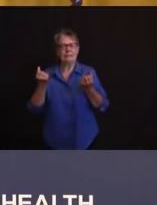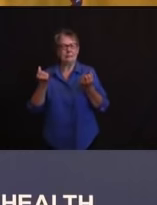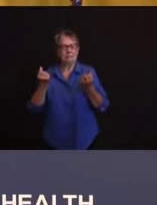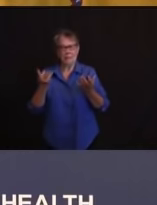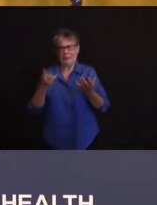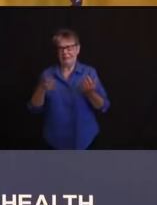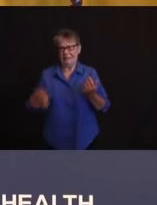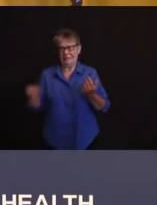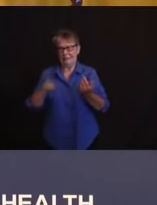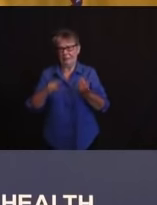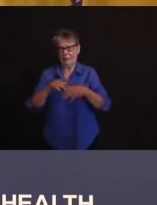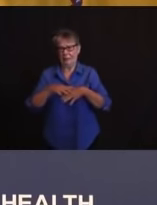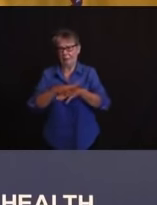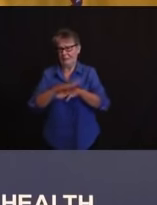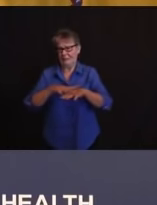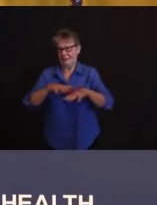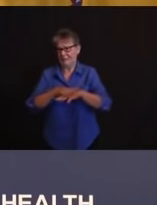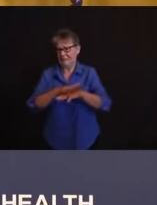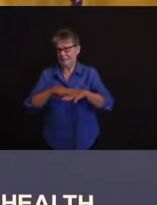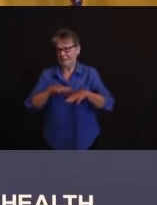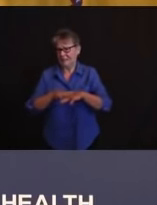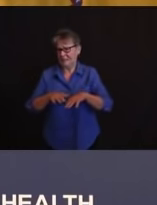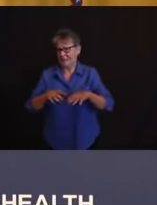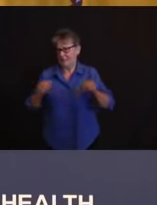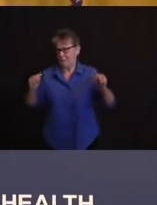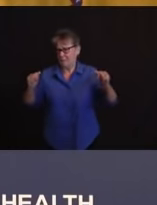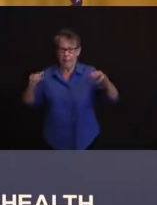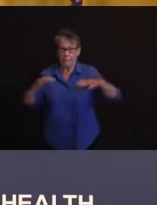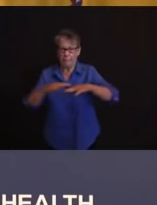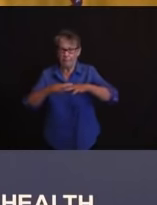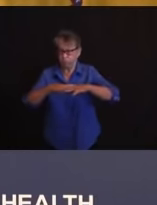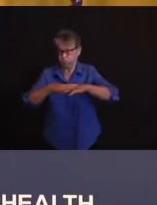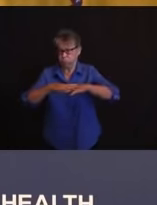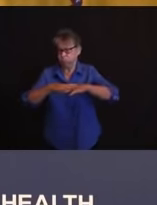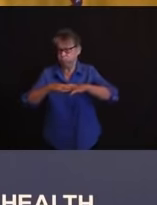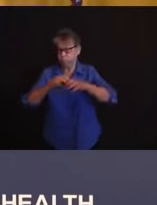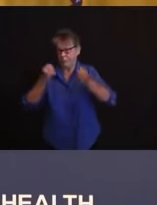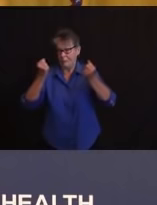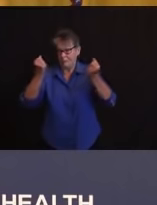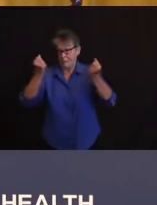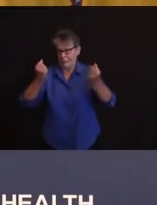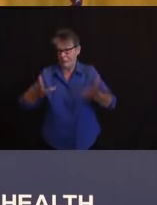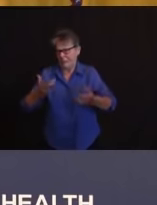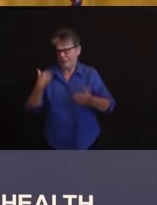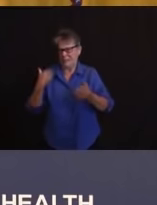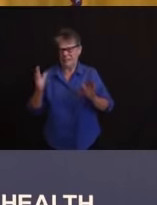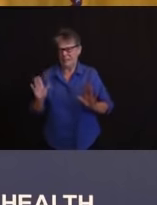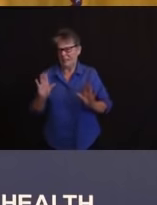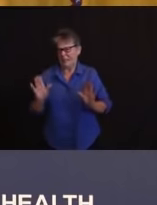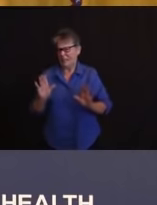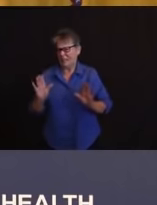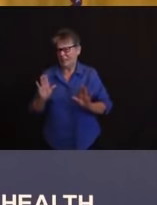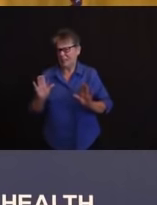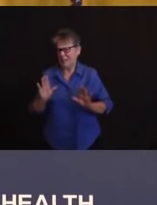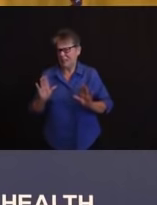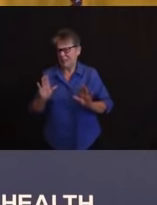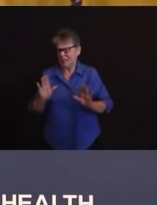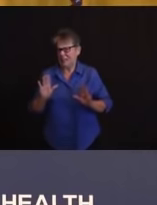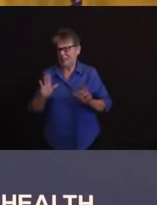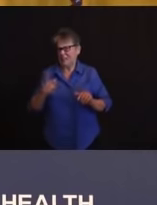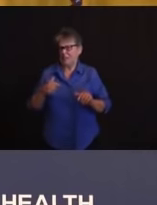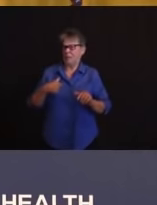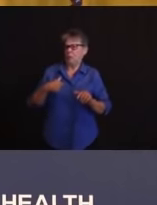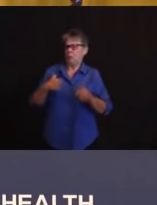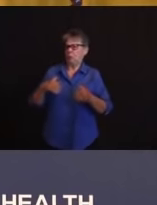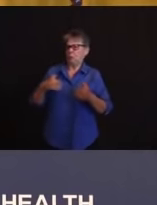the weather got to be probably the nicest day of the summer. And we just got to make sure we're capacity. The ability